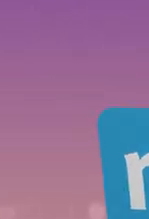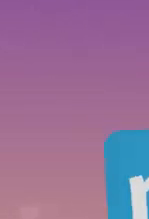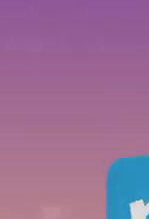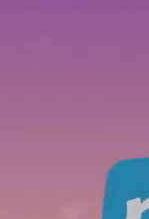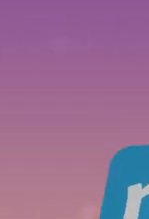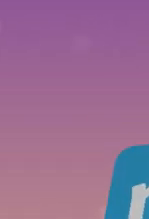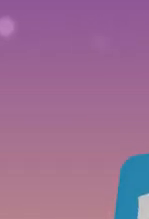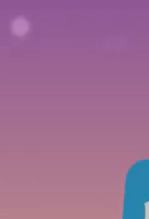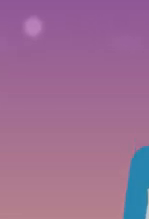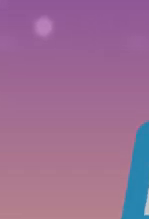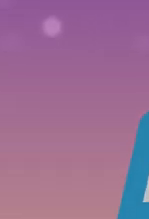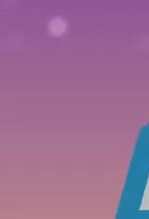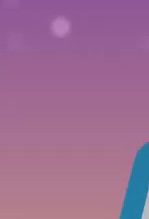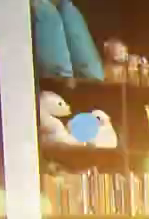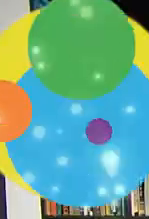Reading at Home.